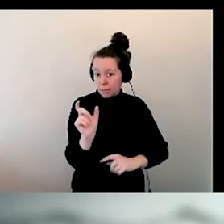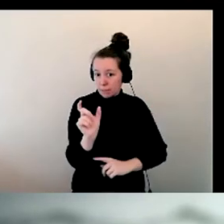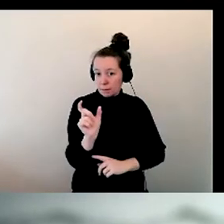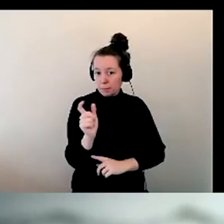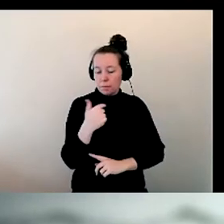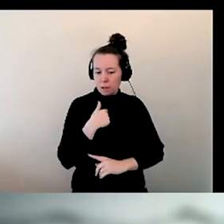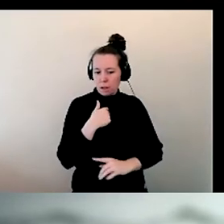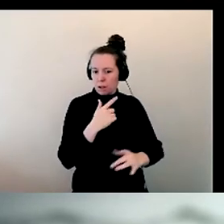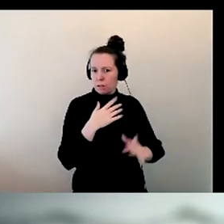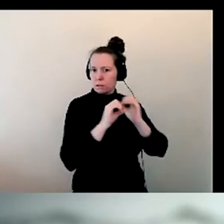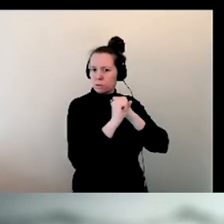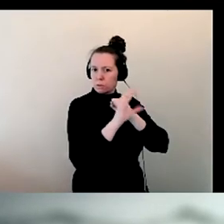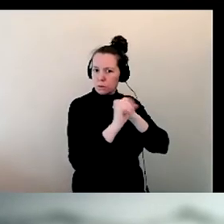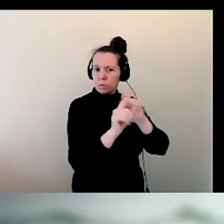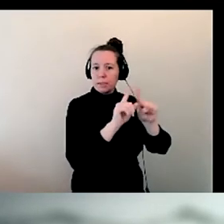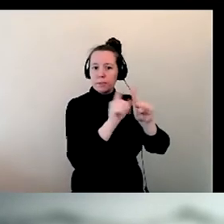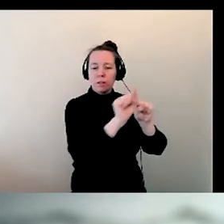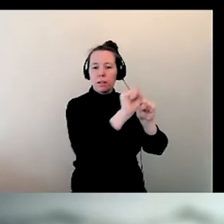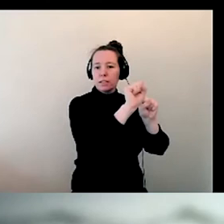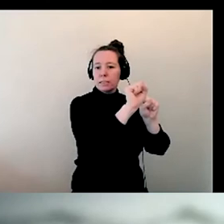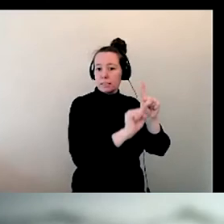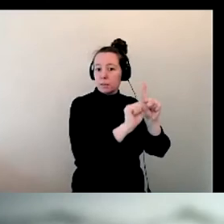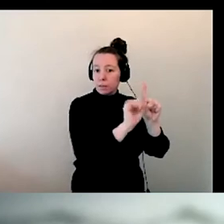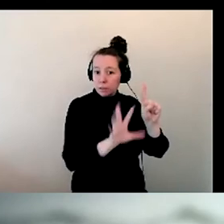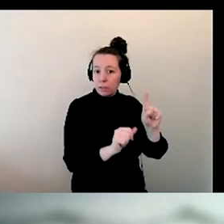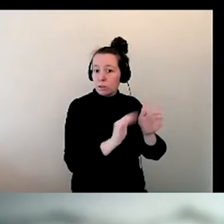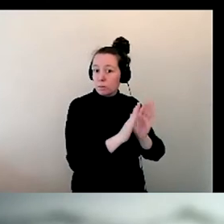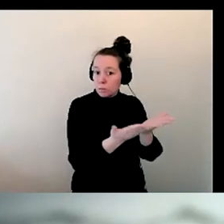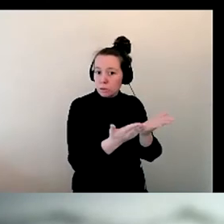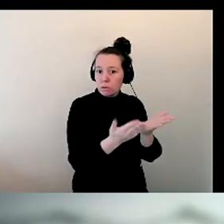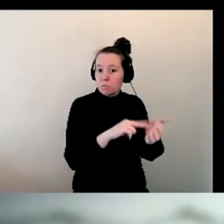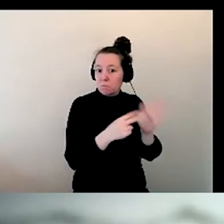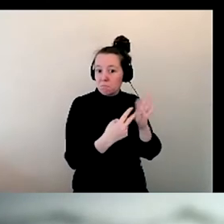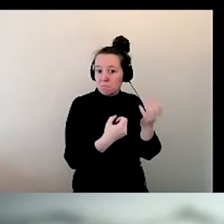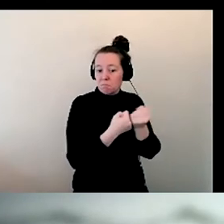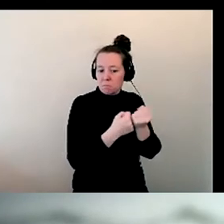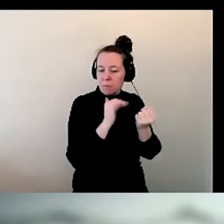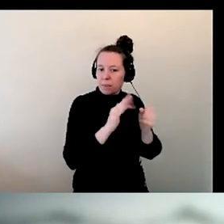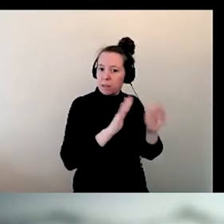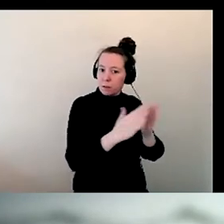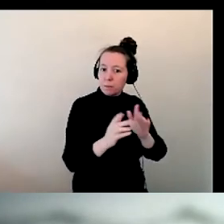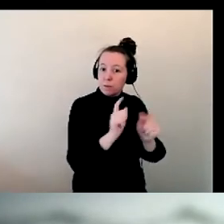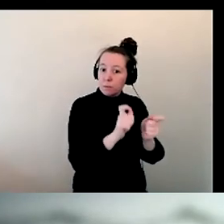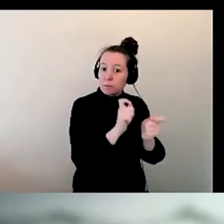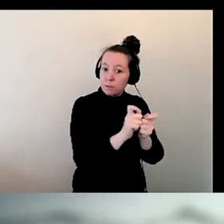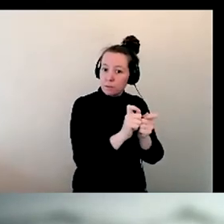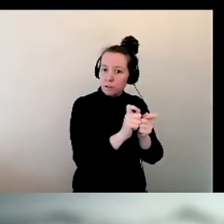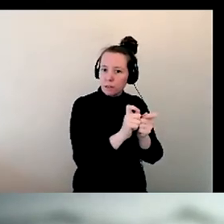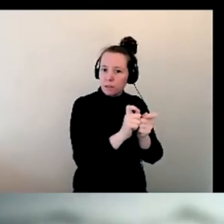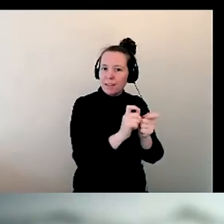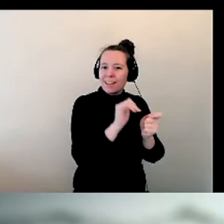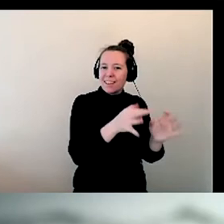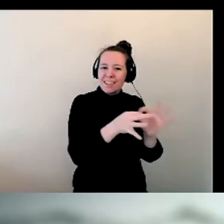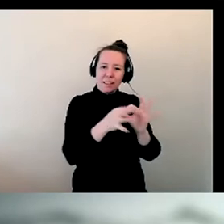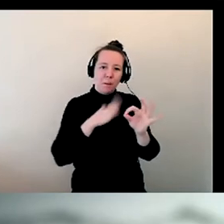Asian books, because I'm also South Asian. And a lot of my content is revolved around my identity naturally.